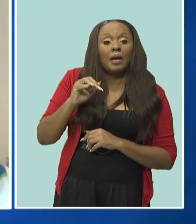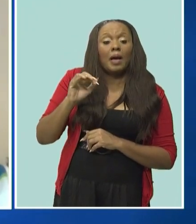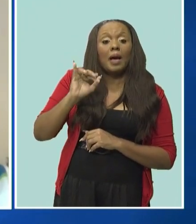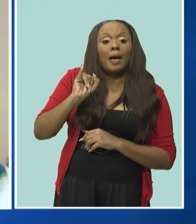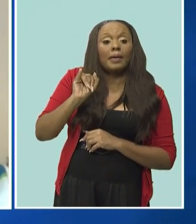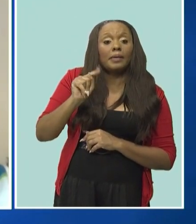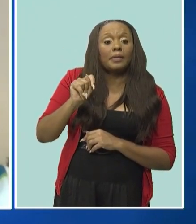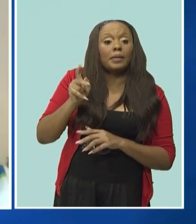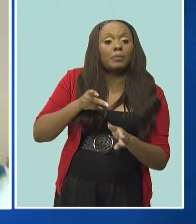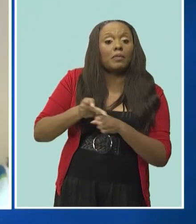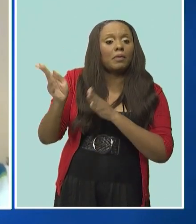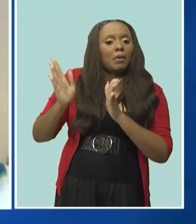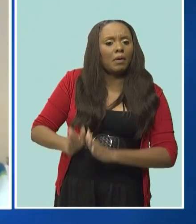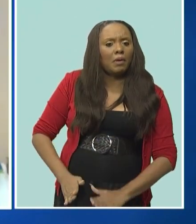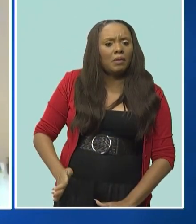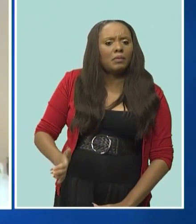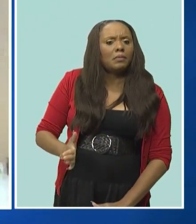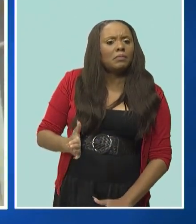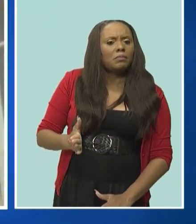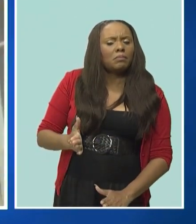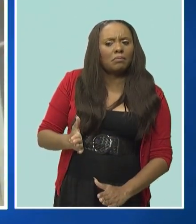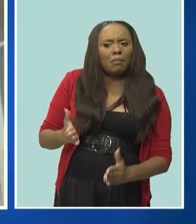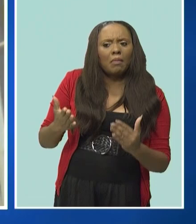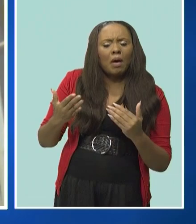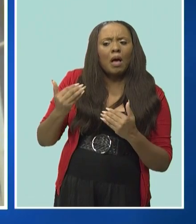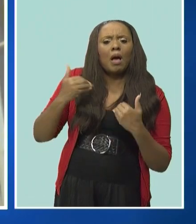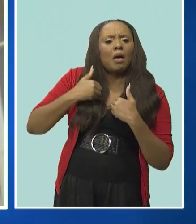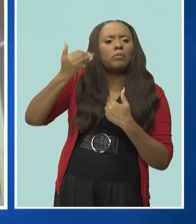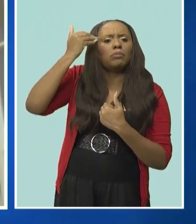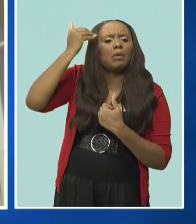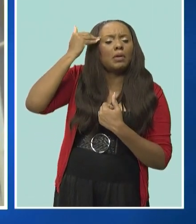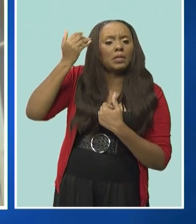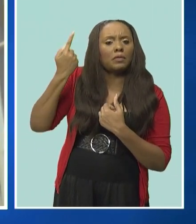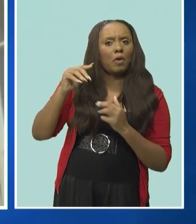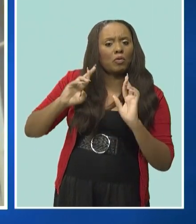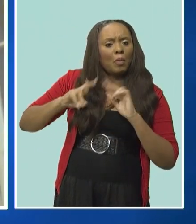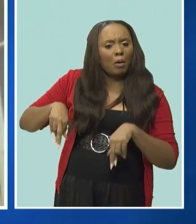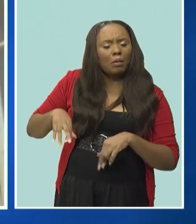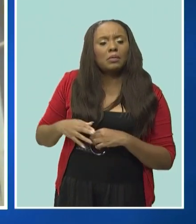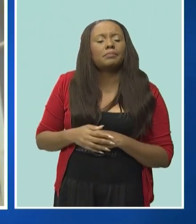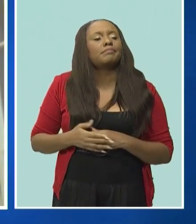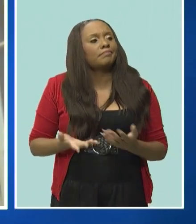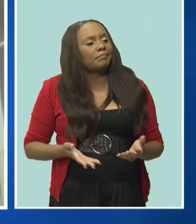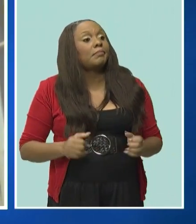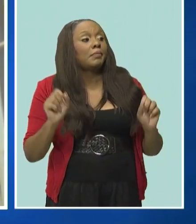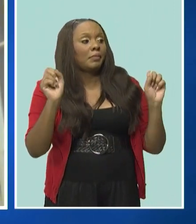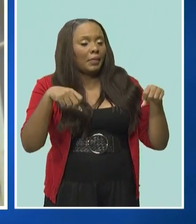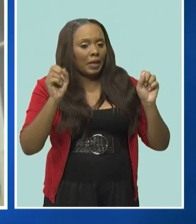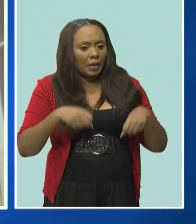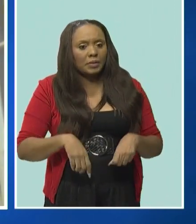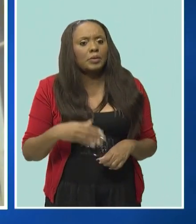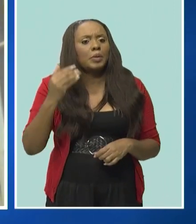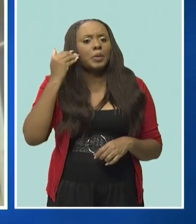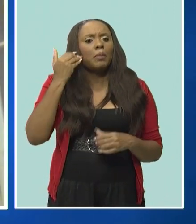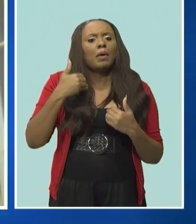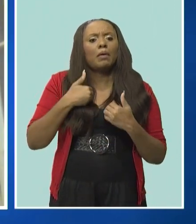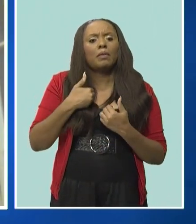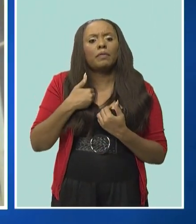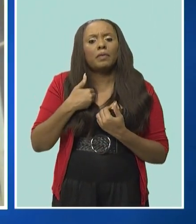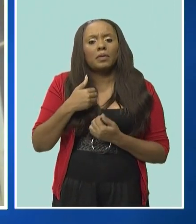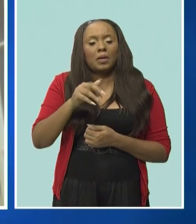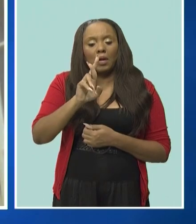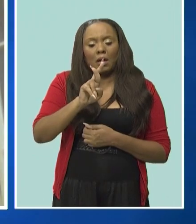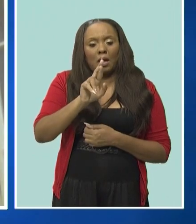Yes, there's an increase, and you see it in terms of ransomware, which is the leading